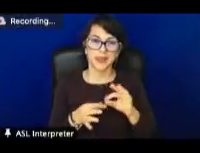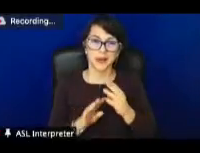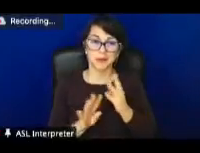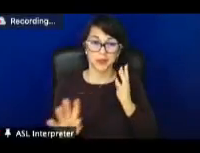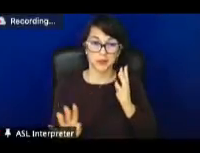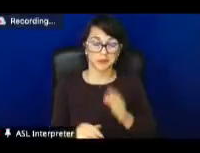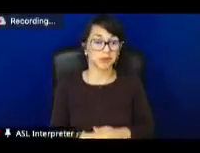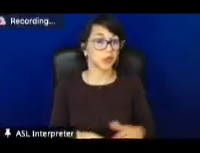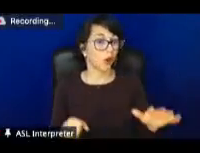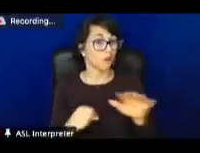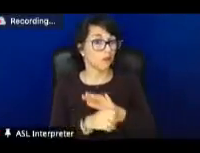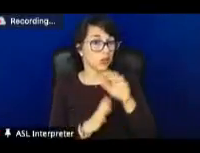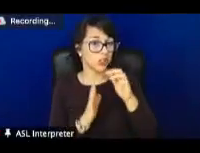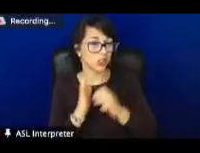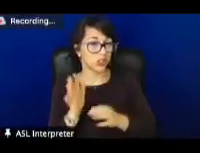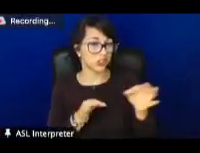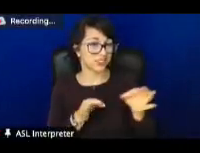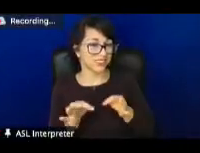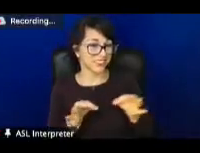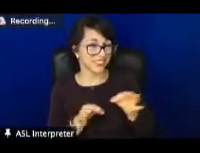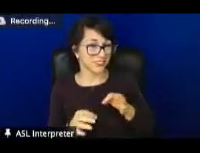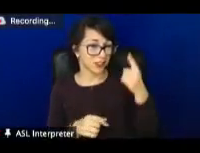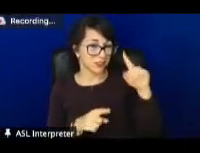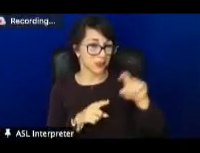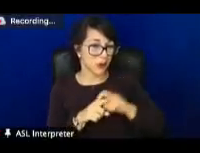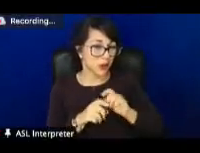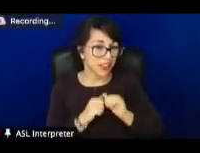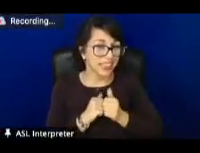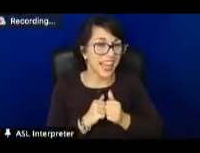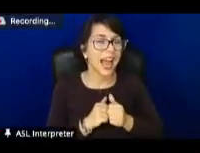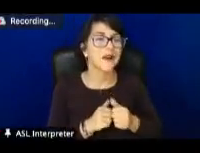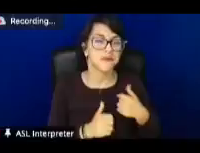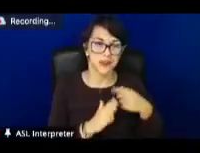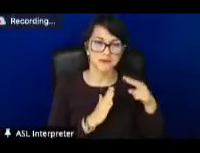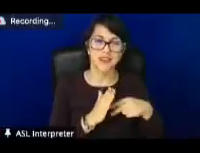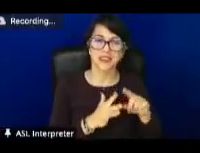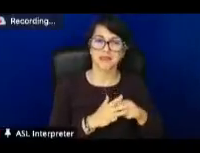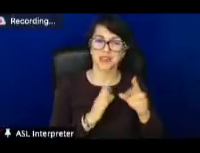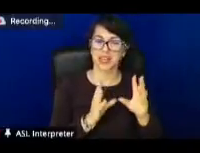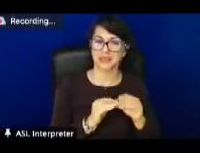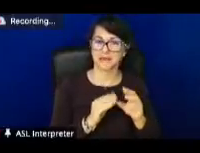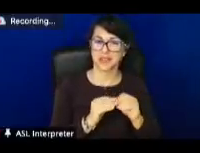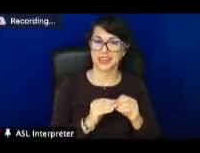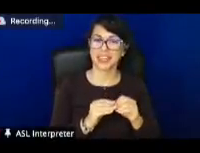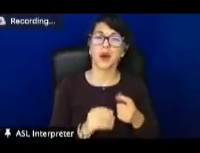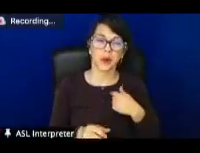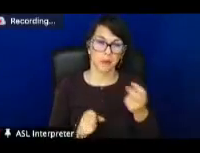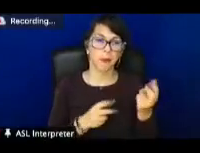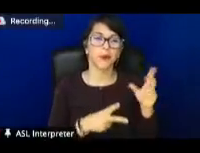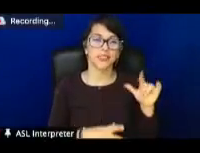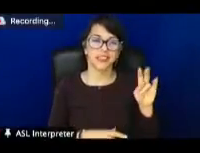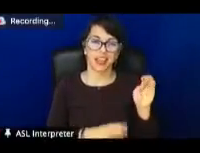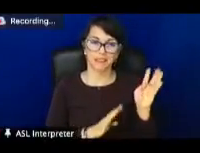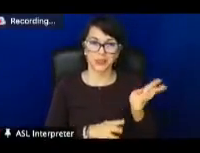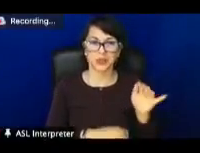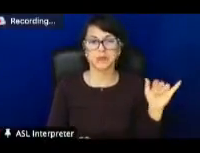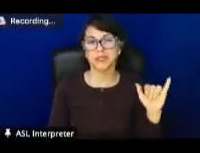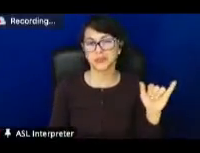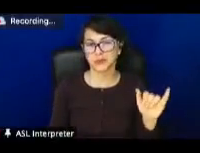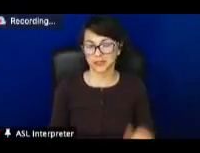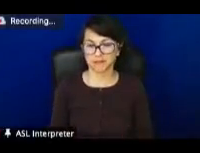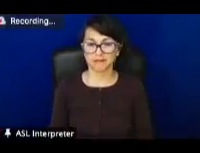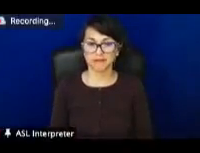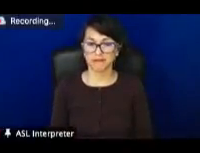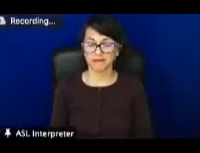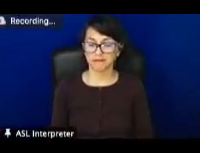call-in instructions have been read at the beginning of this meeting and are provided in full on the live stream landing page. And we do not have